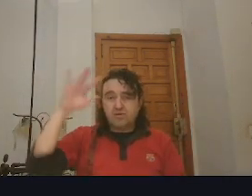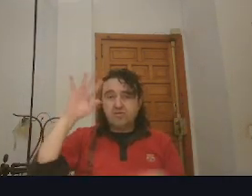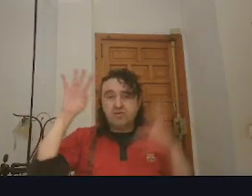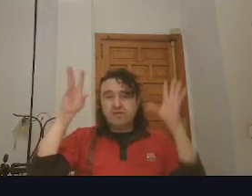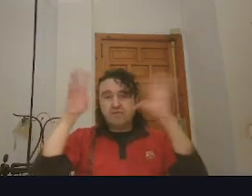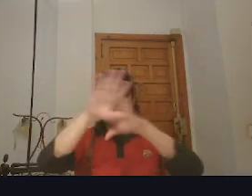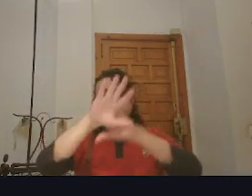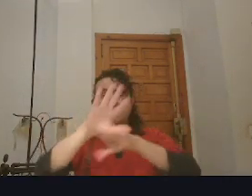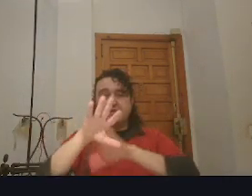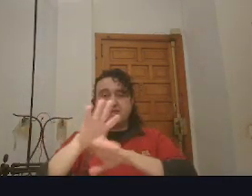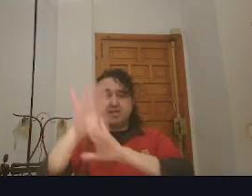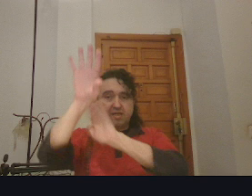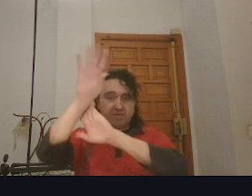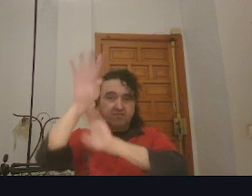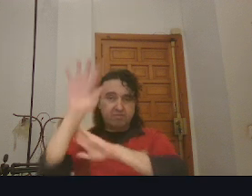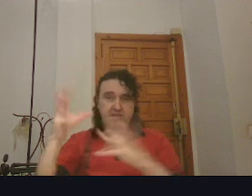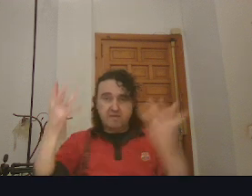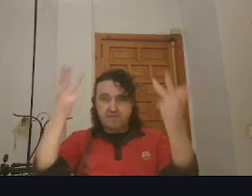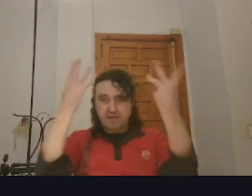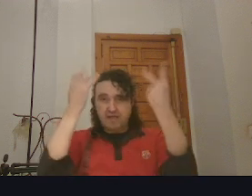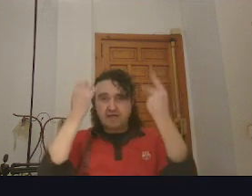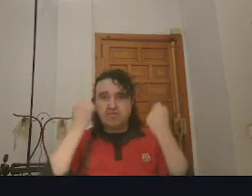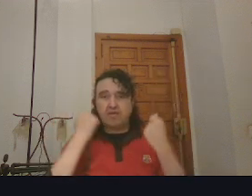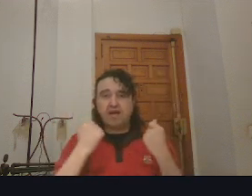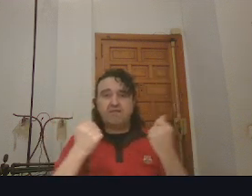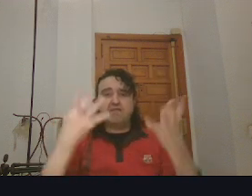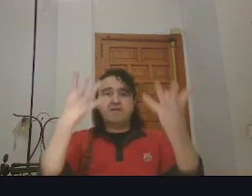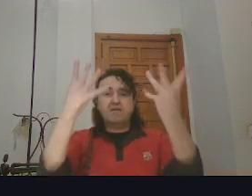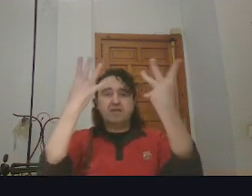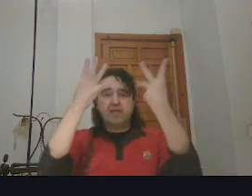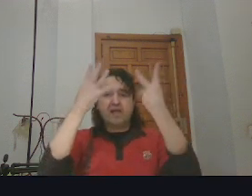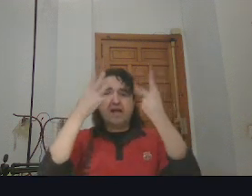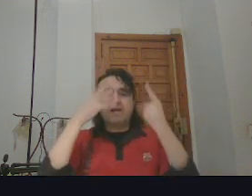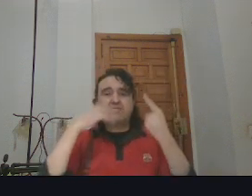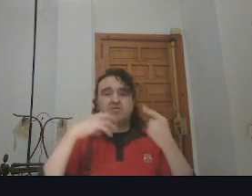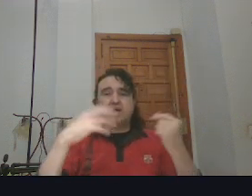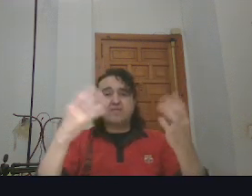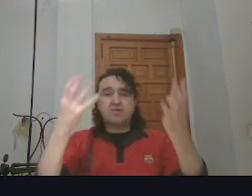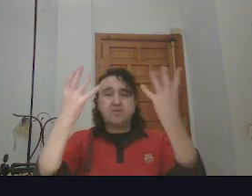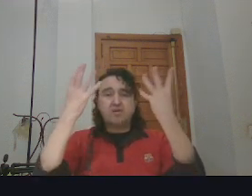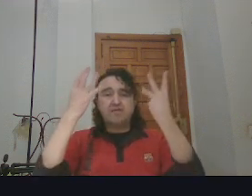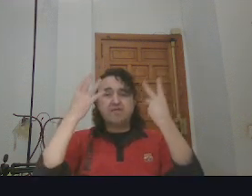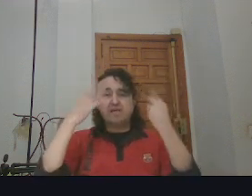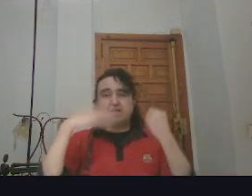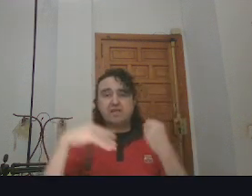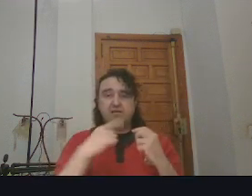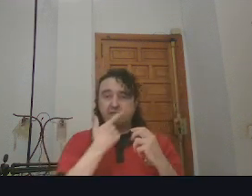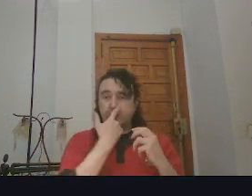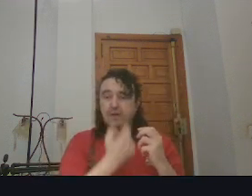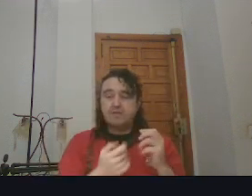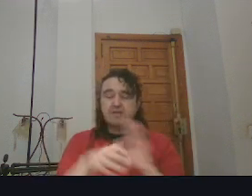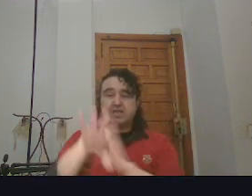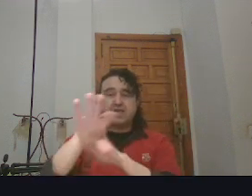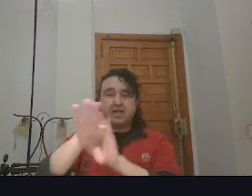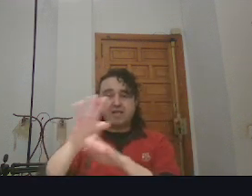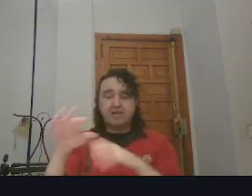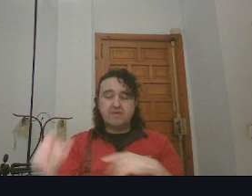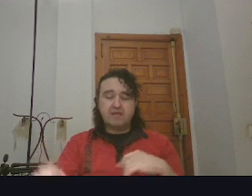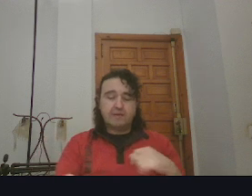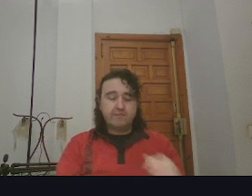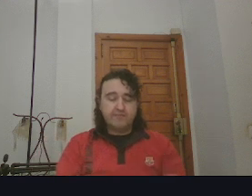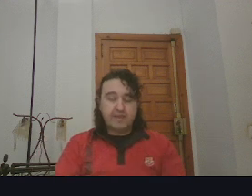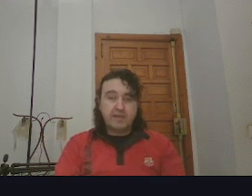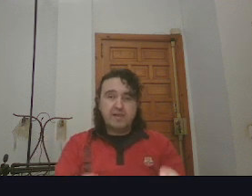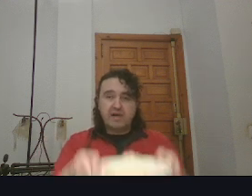but on your body. The cells of the body have to absorb it. You know, the skin,